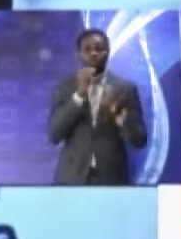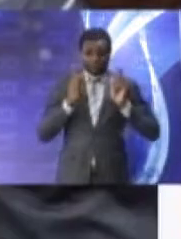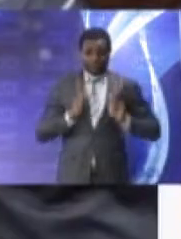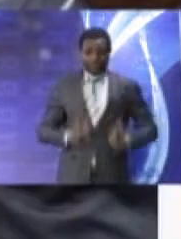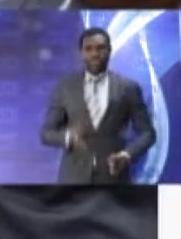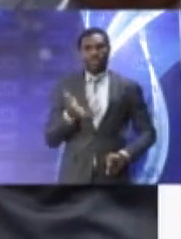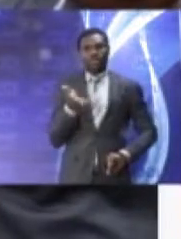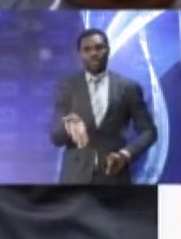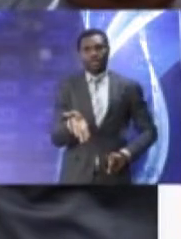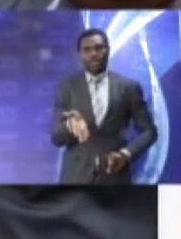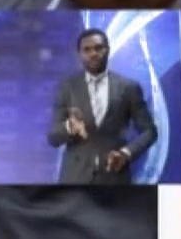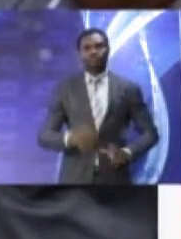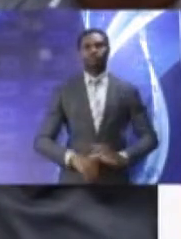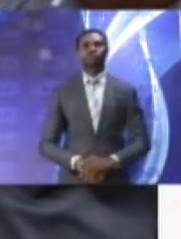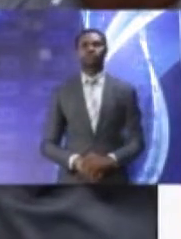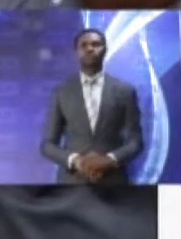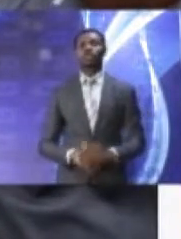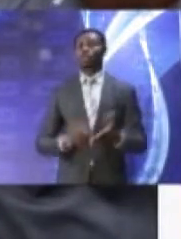present.